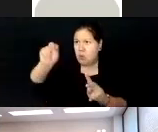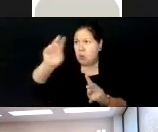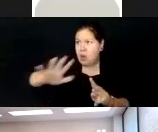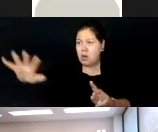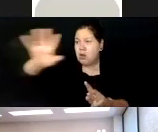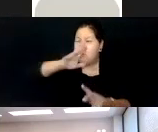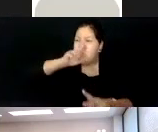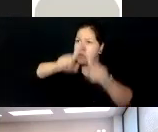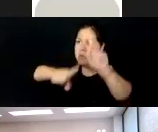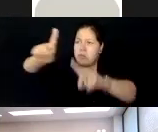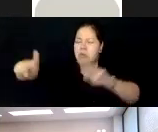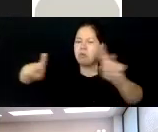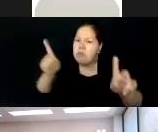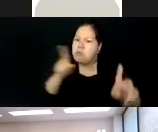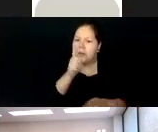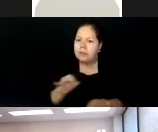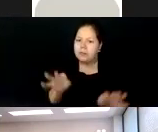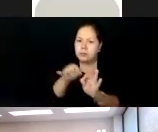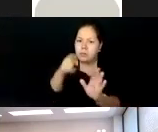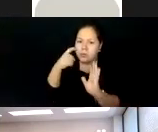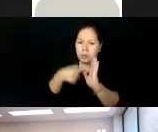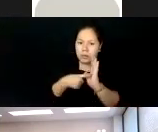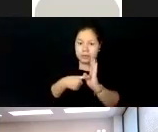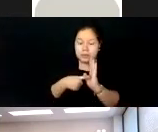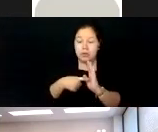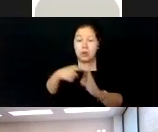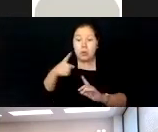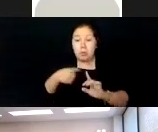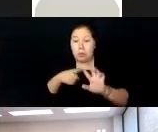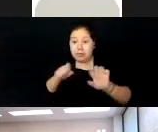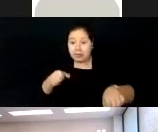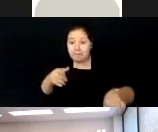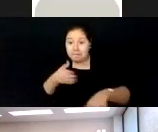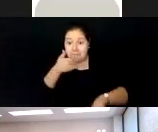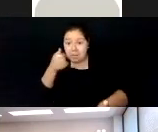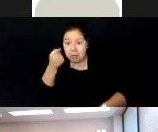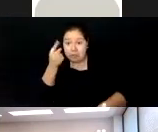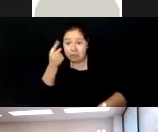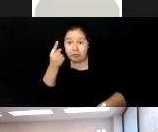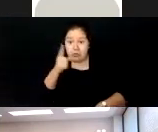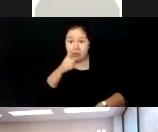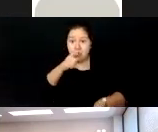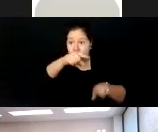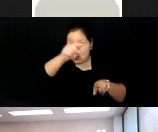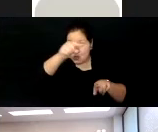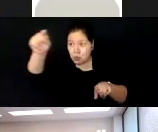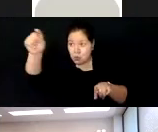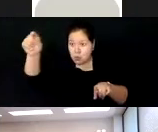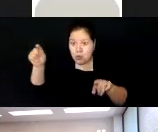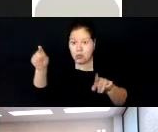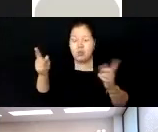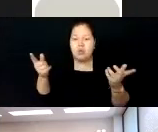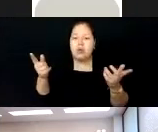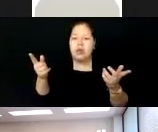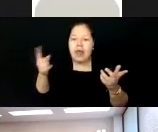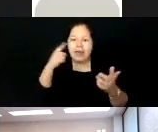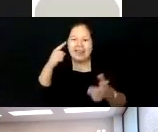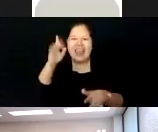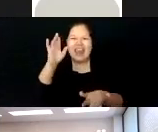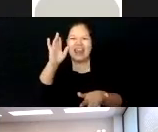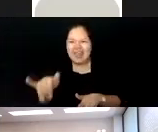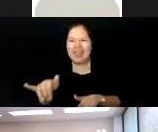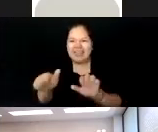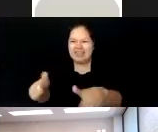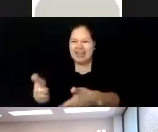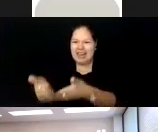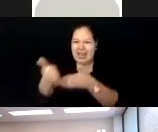critical component. When we have a better understanding of the diversity in specific regions, I think that can really help